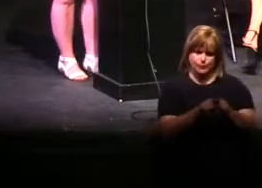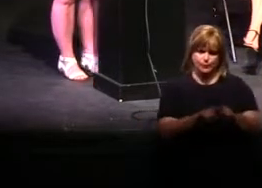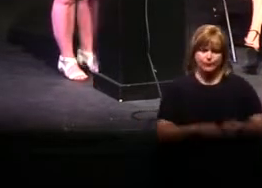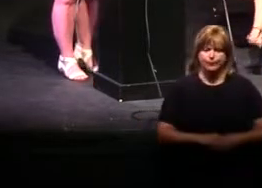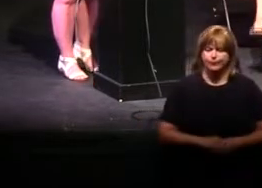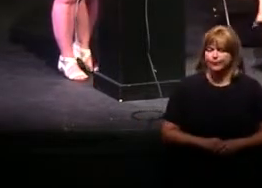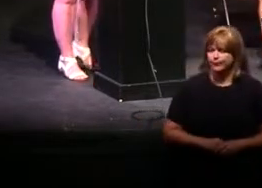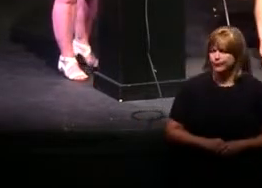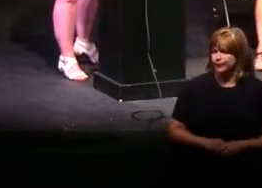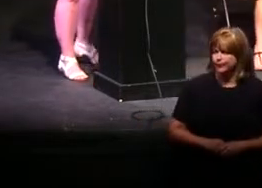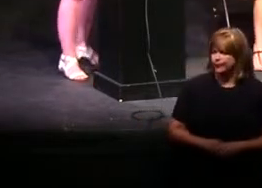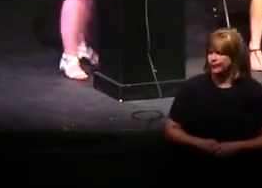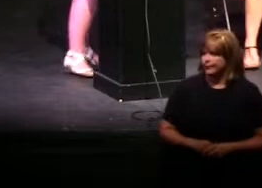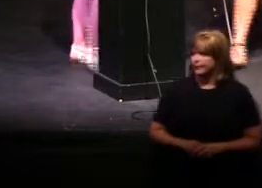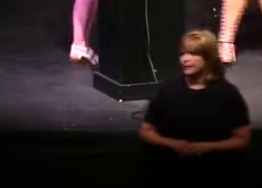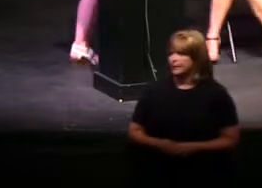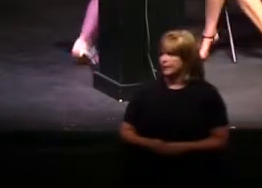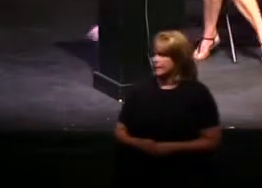Thank you.